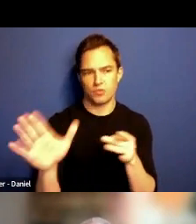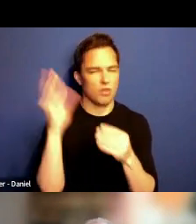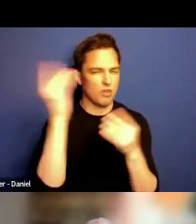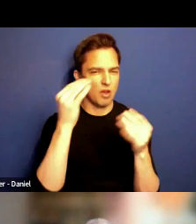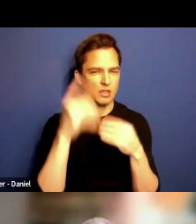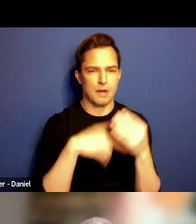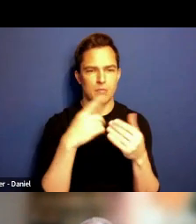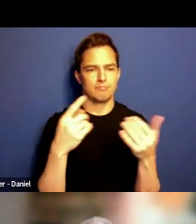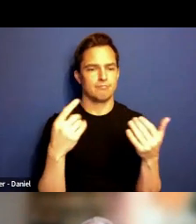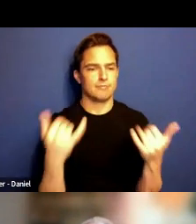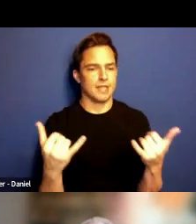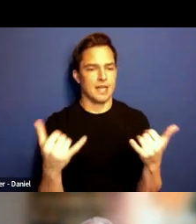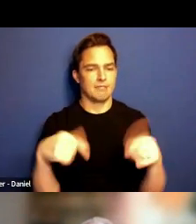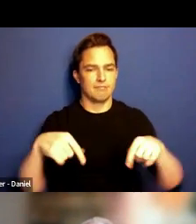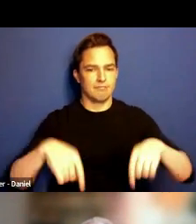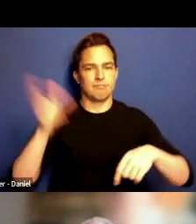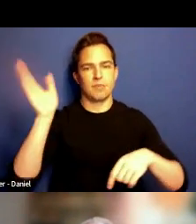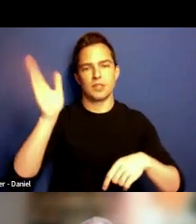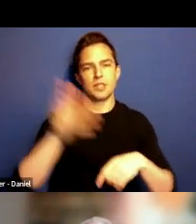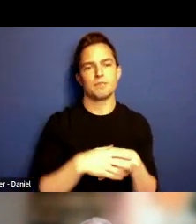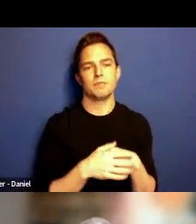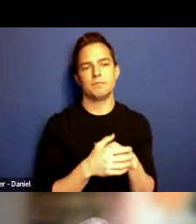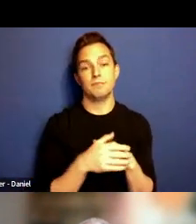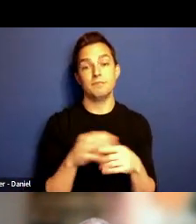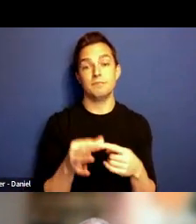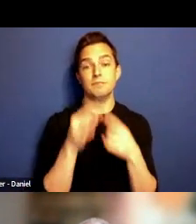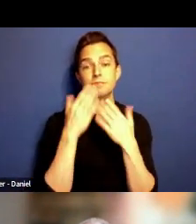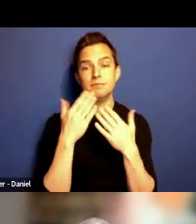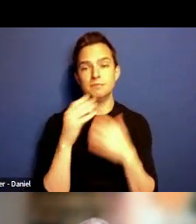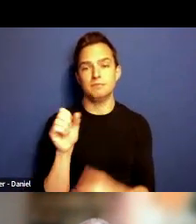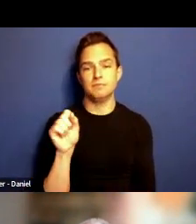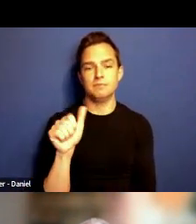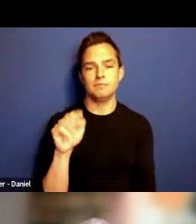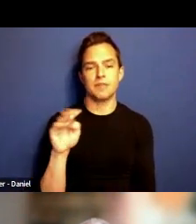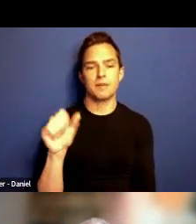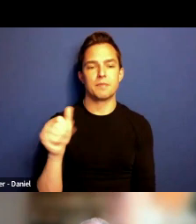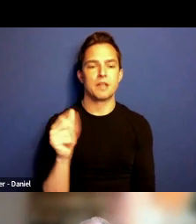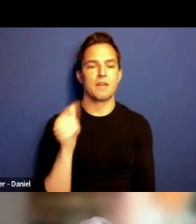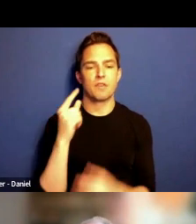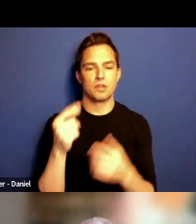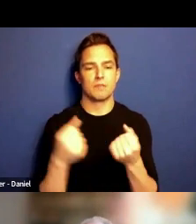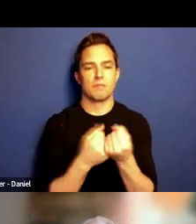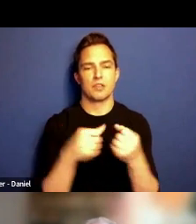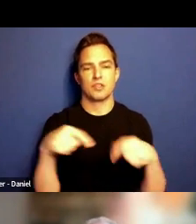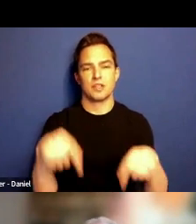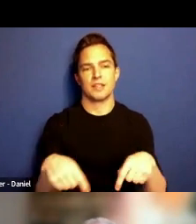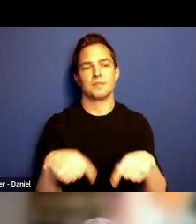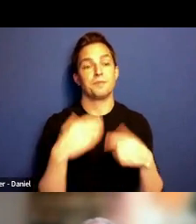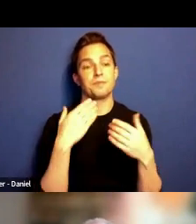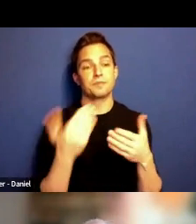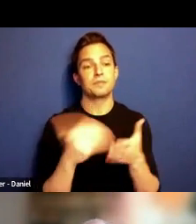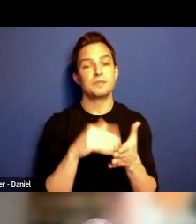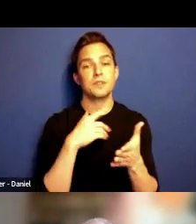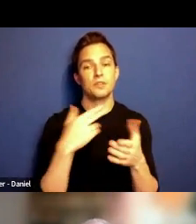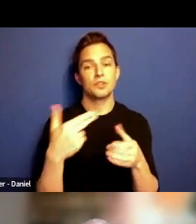today's presentation. We would like to give special thanks to SAMHSA for sponsoring this presentation, and thank you again for joining us.